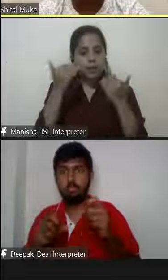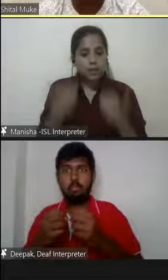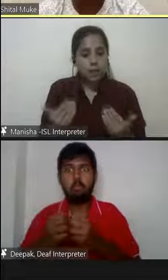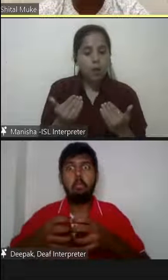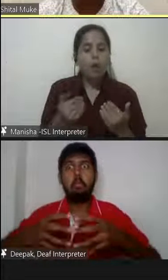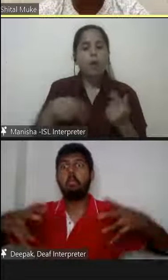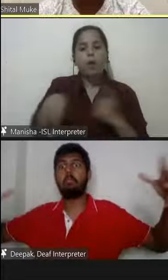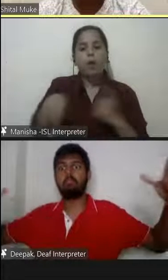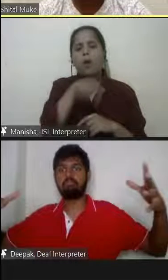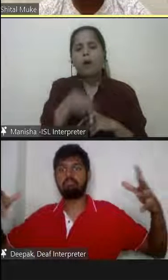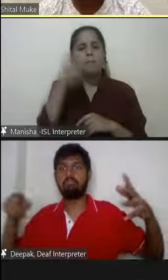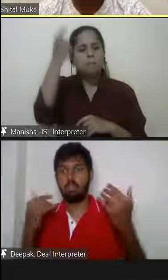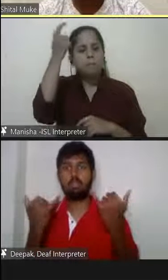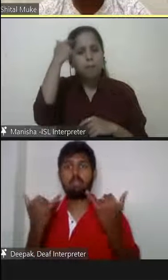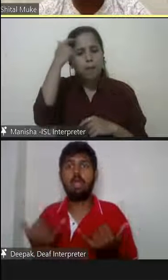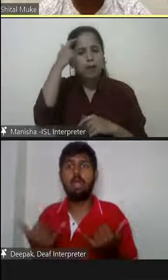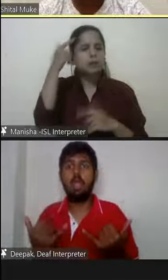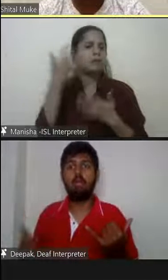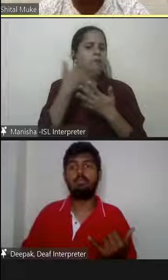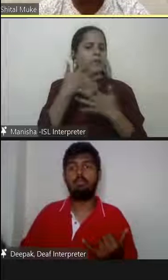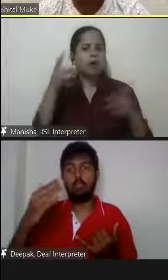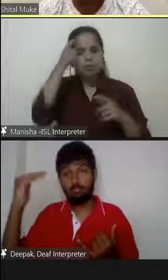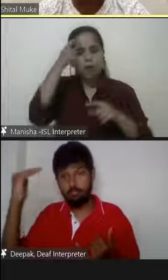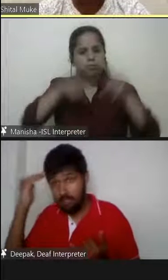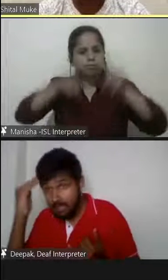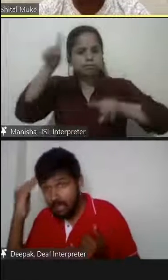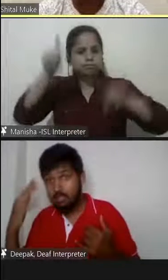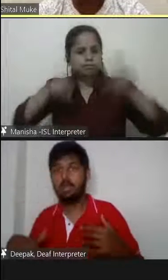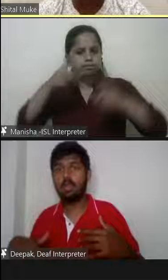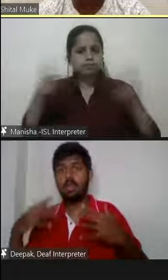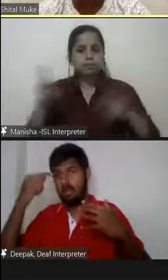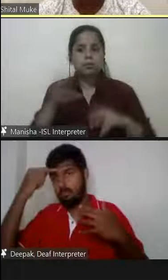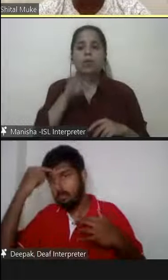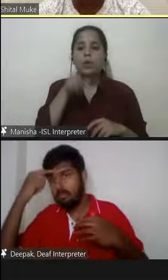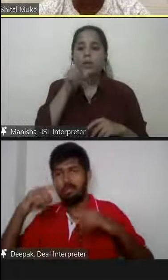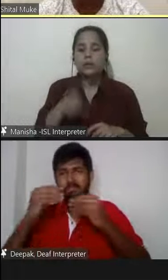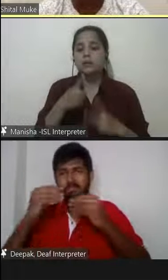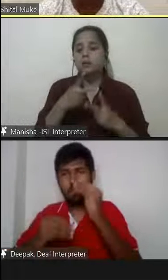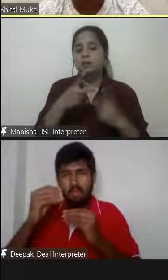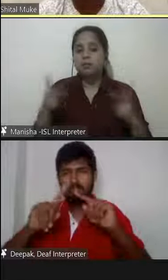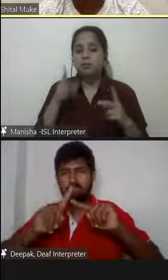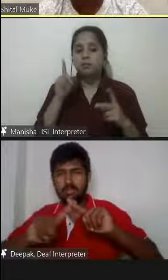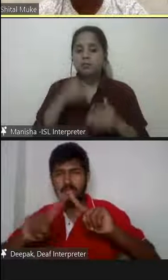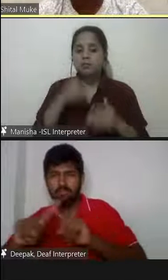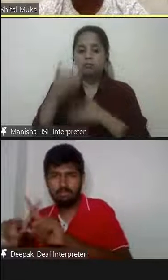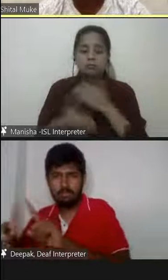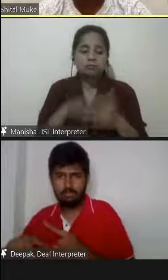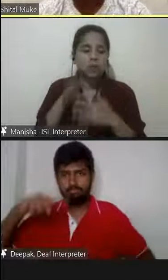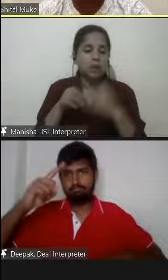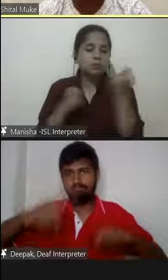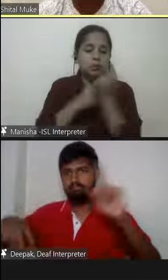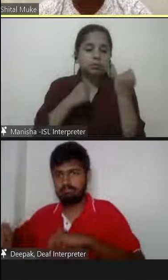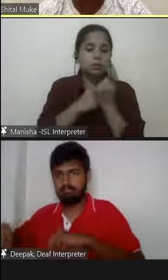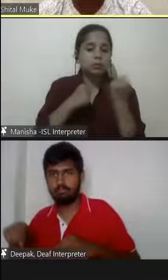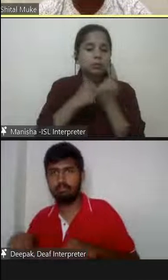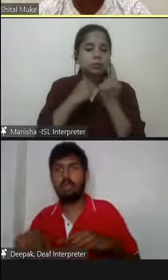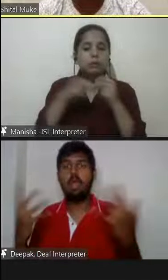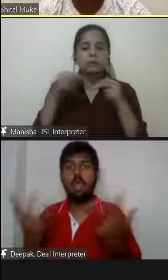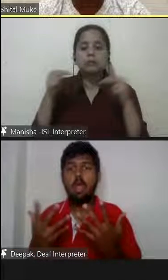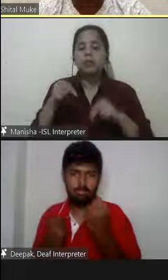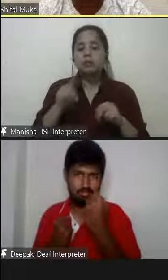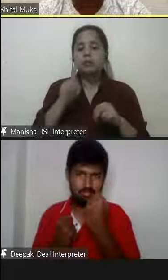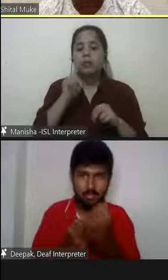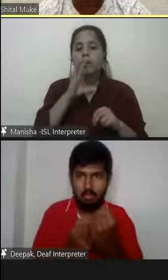mental disorder, they require actually active interventions. But on the contrary, the treatment gap